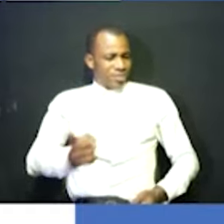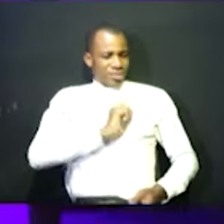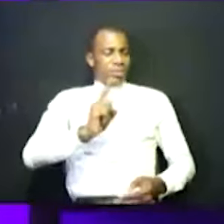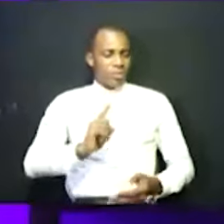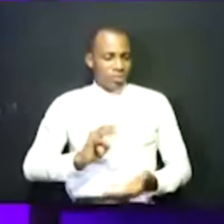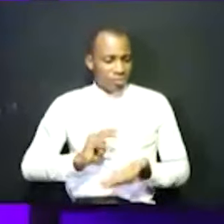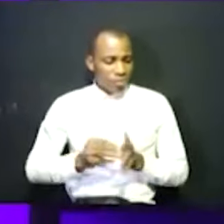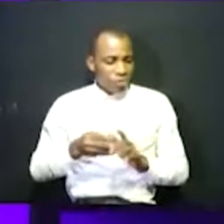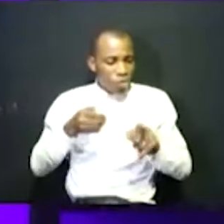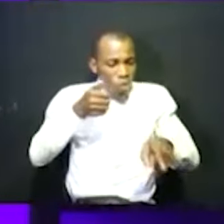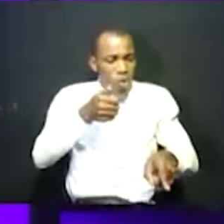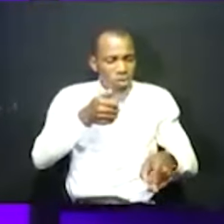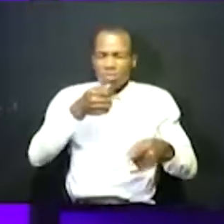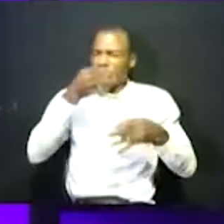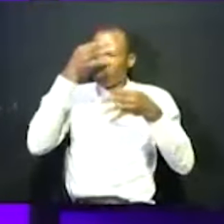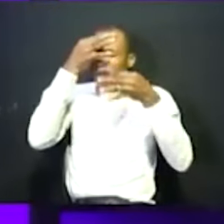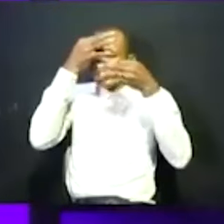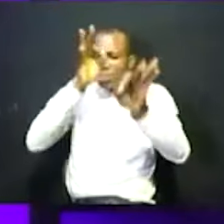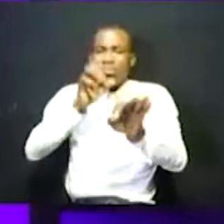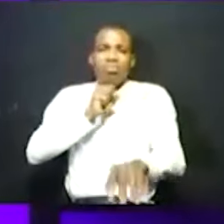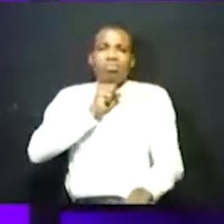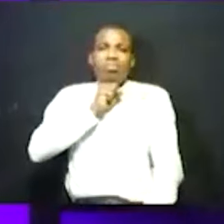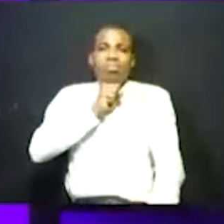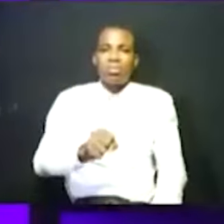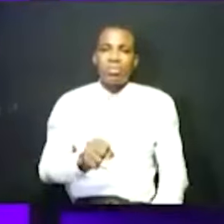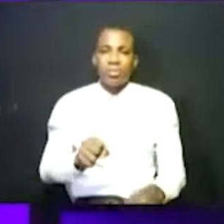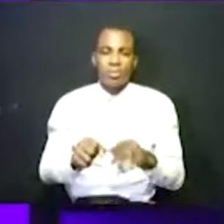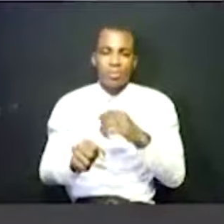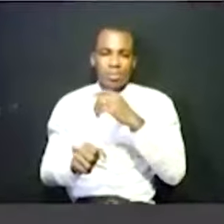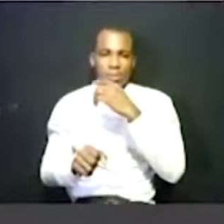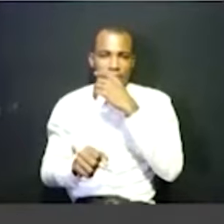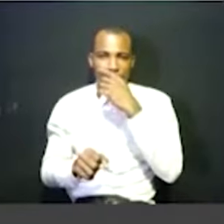determinism, which teaches that